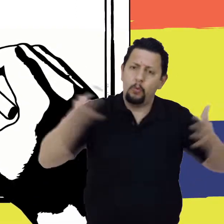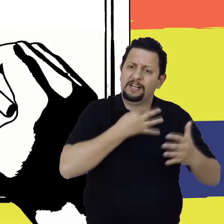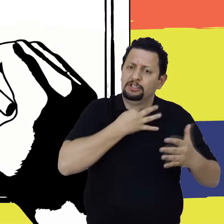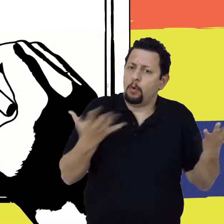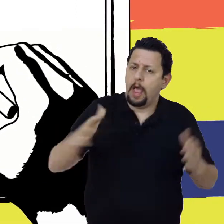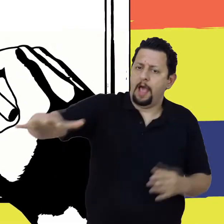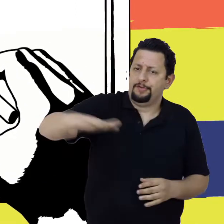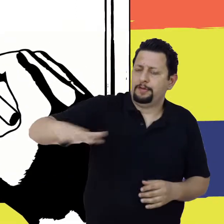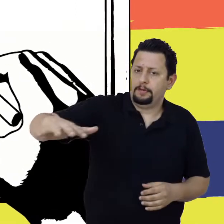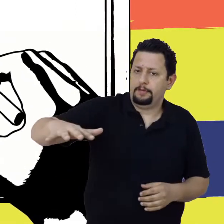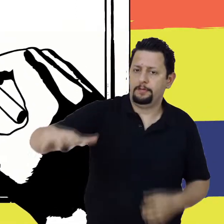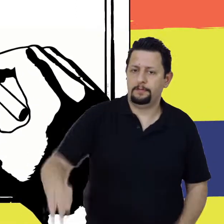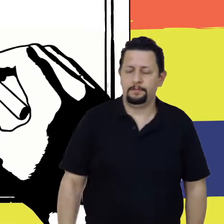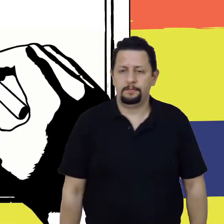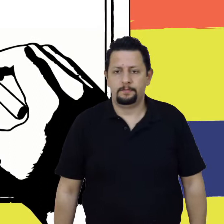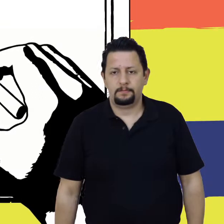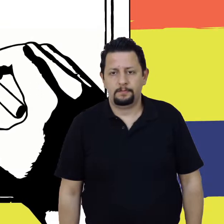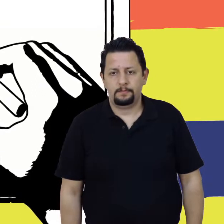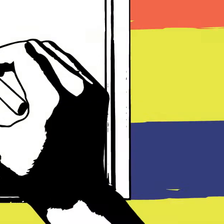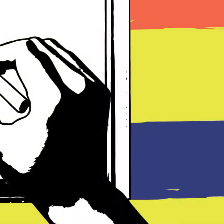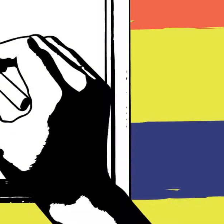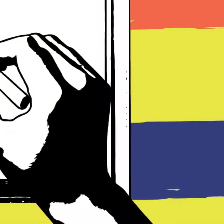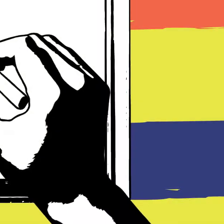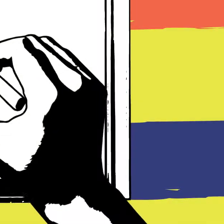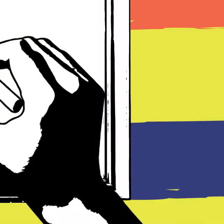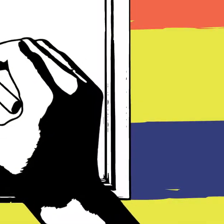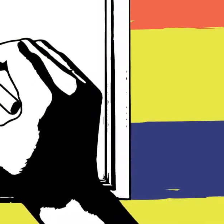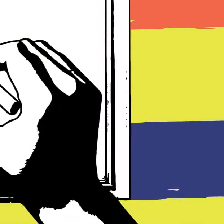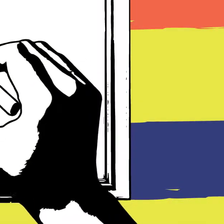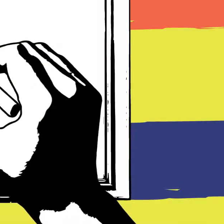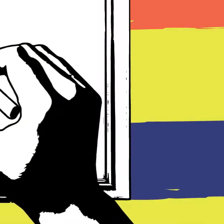of hazards happen most frequently in your area?